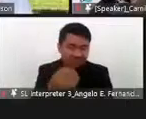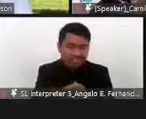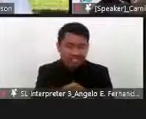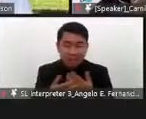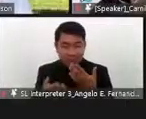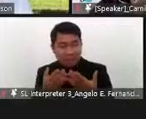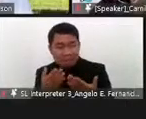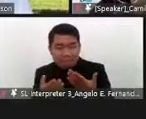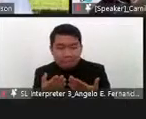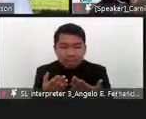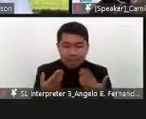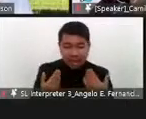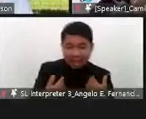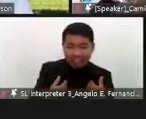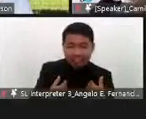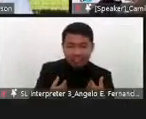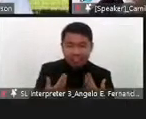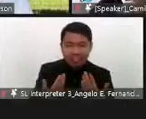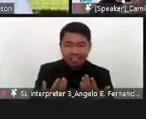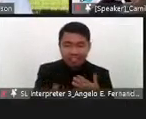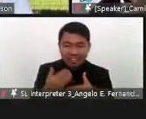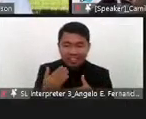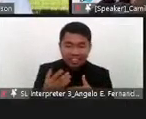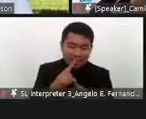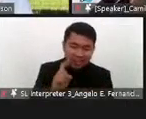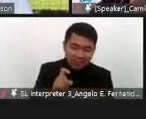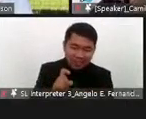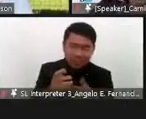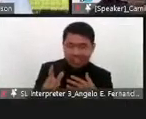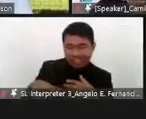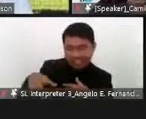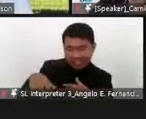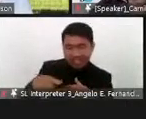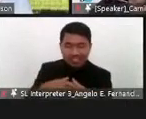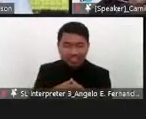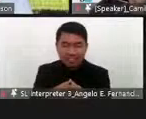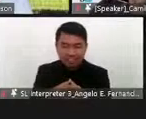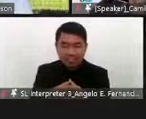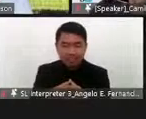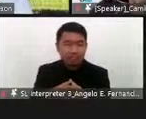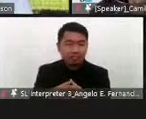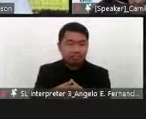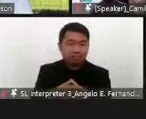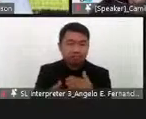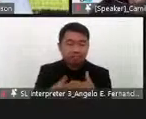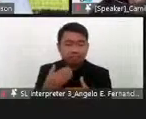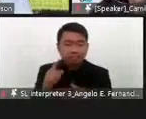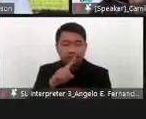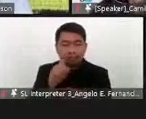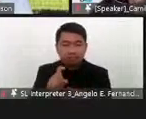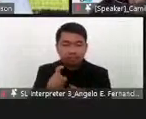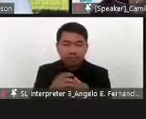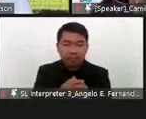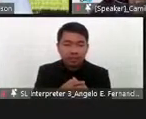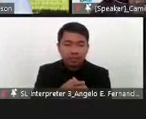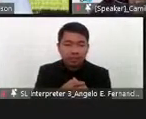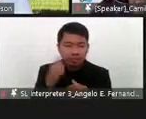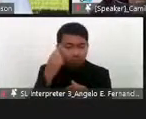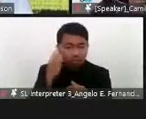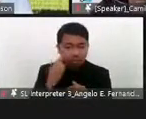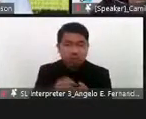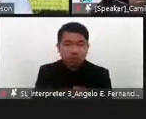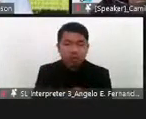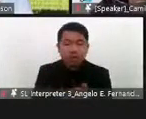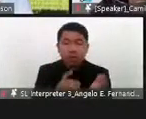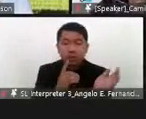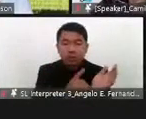Maybe he has a follow-up question later. So let's proceed to the next question for Dr.